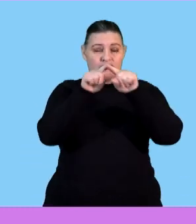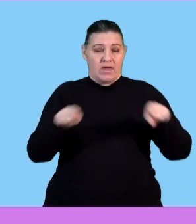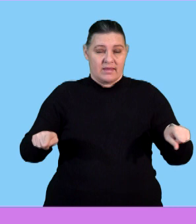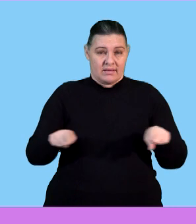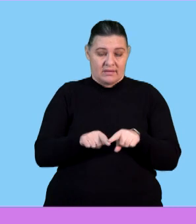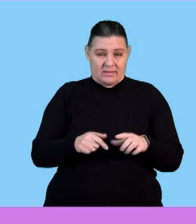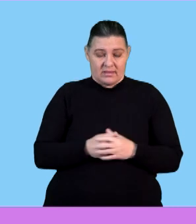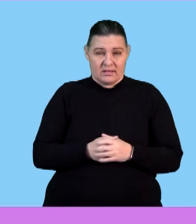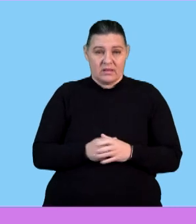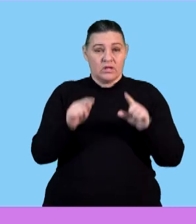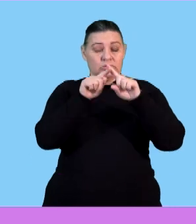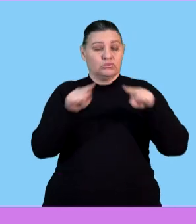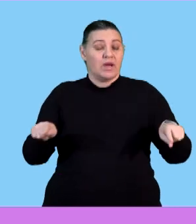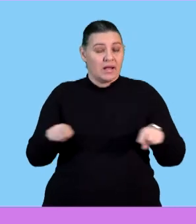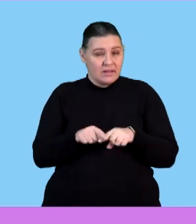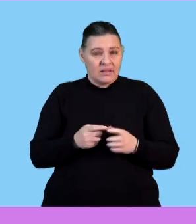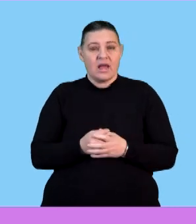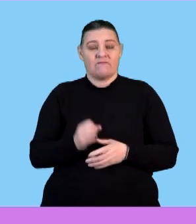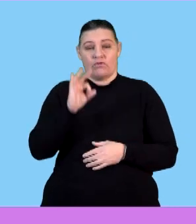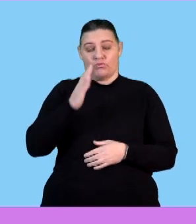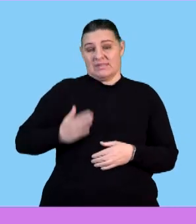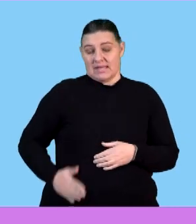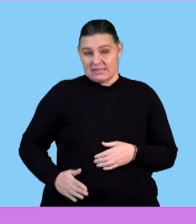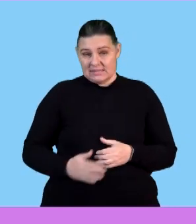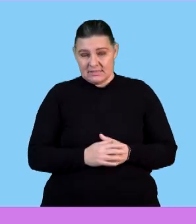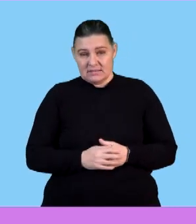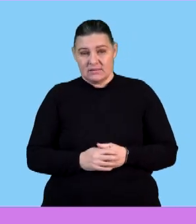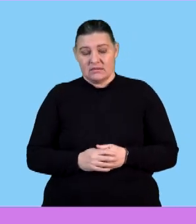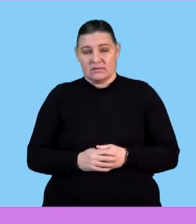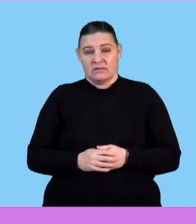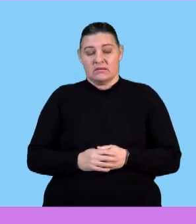triangle. So with the triangle, 3-sided shape,